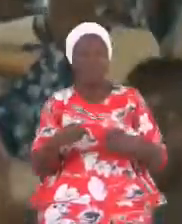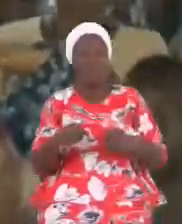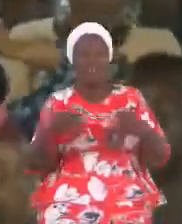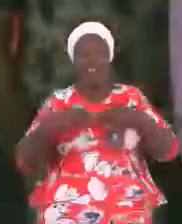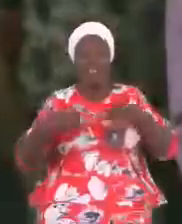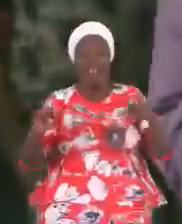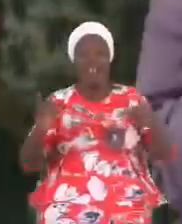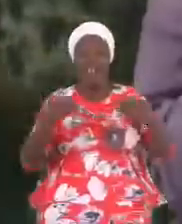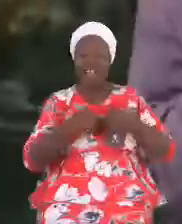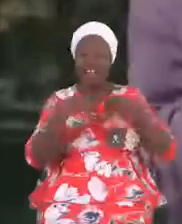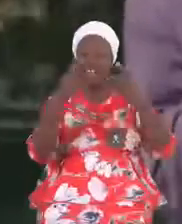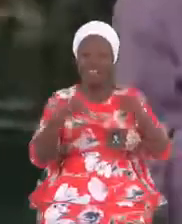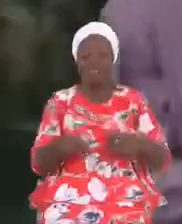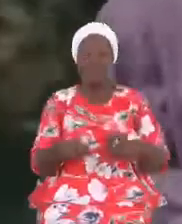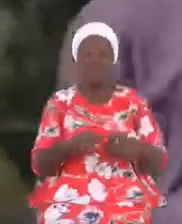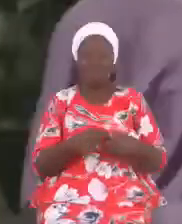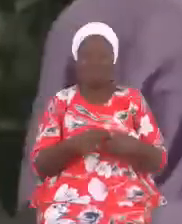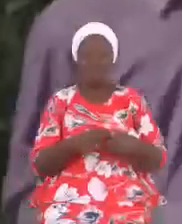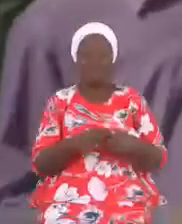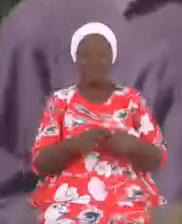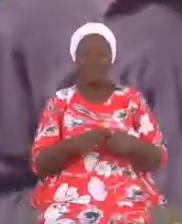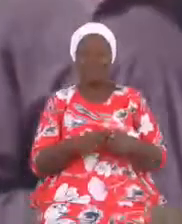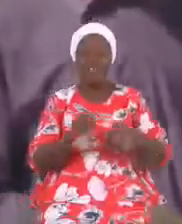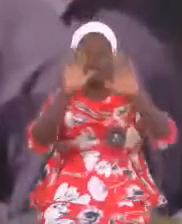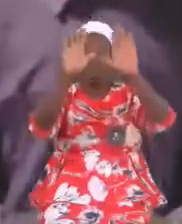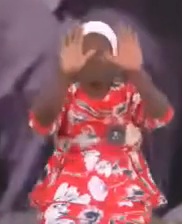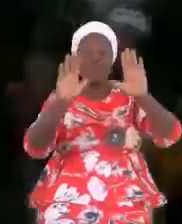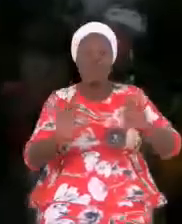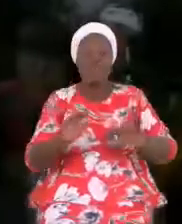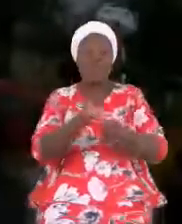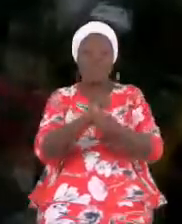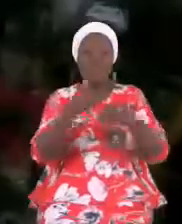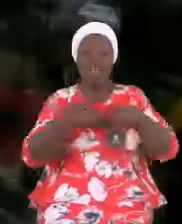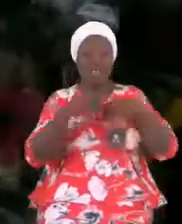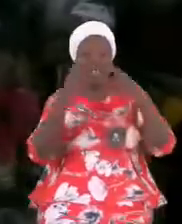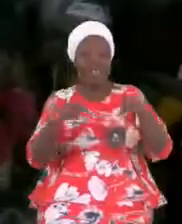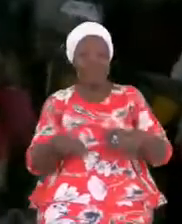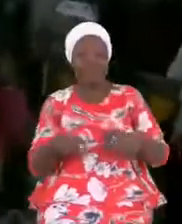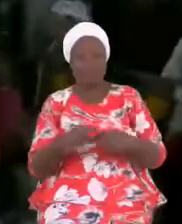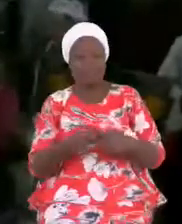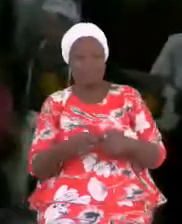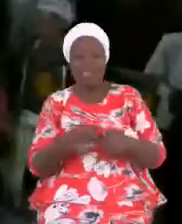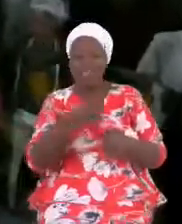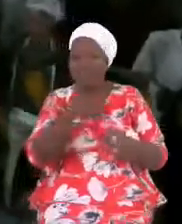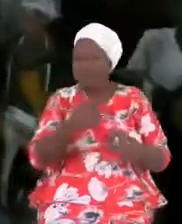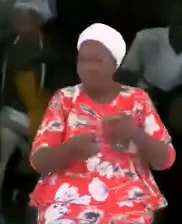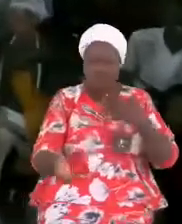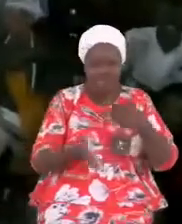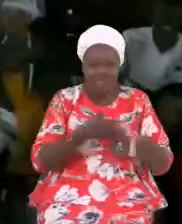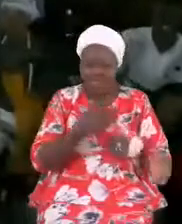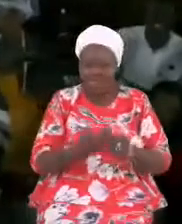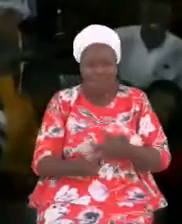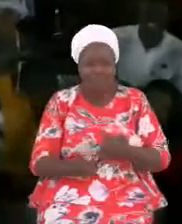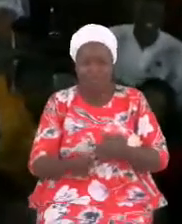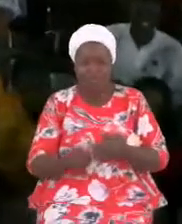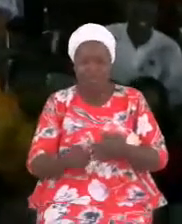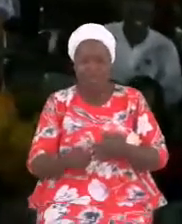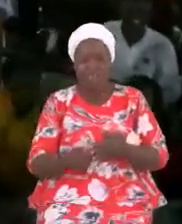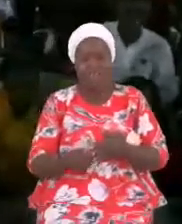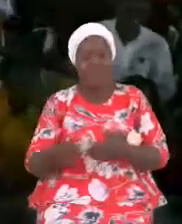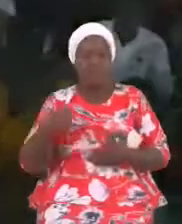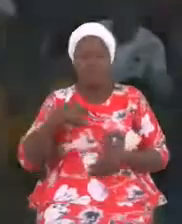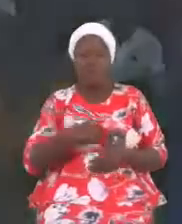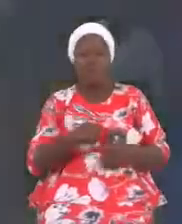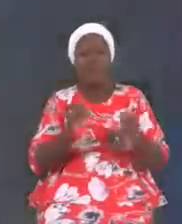Healing has come. Miracle has come. Whatever we bind on earth